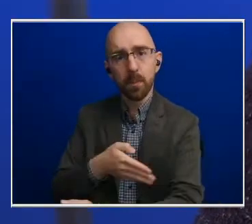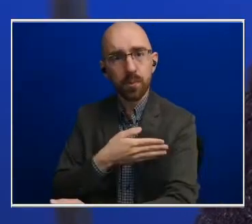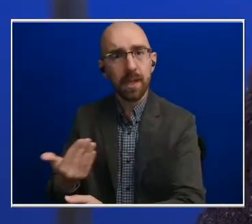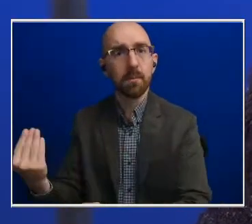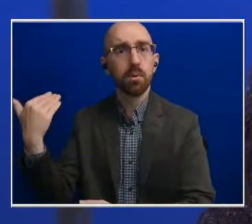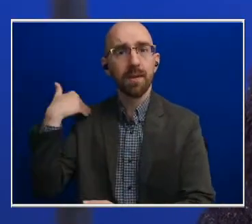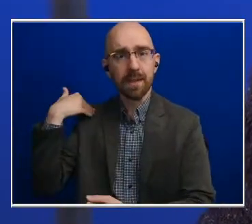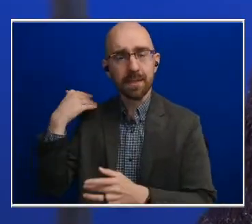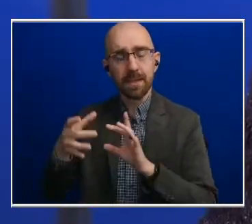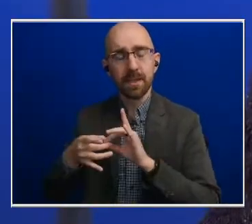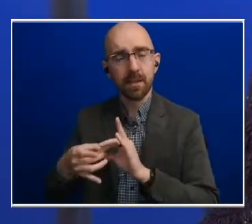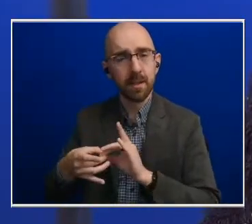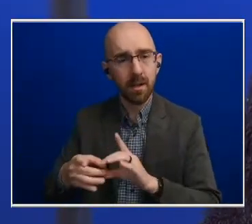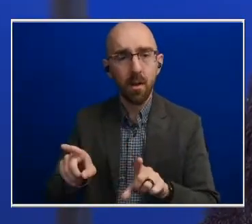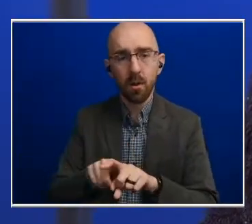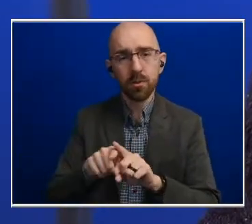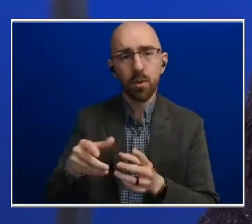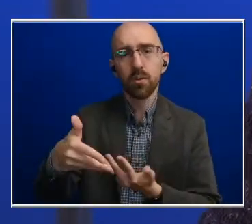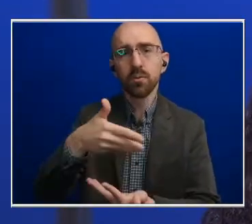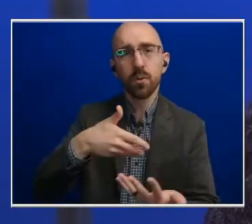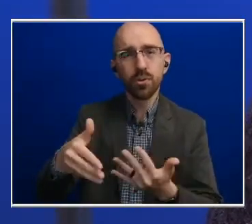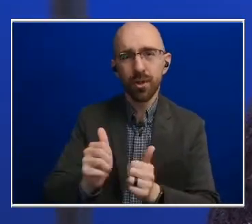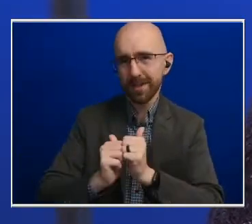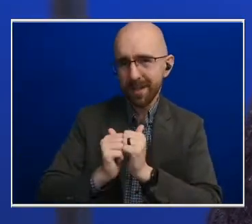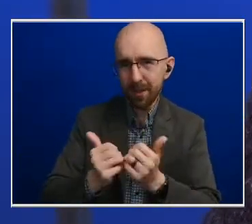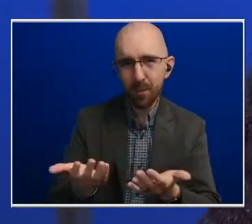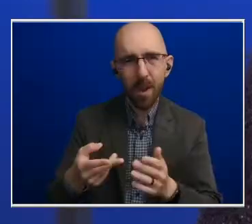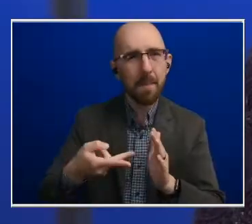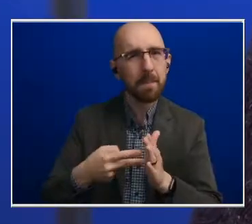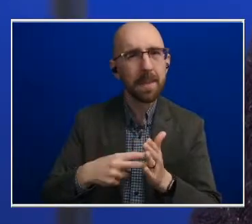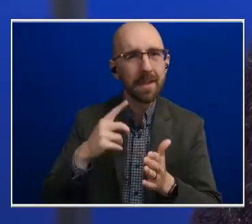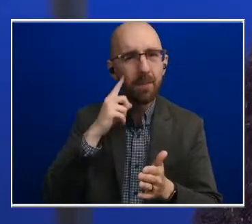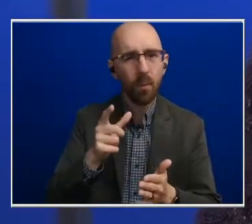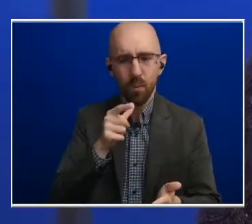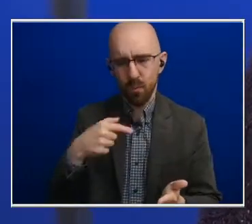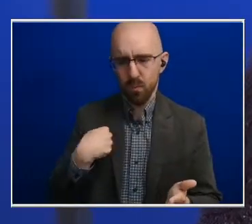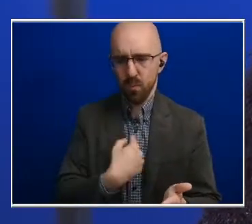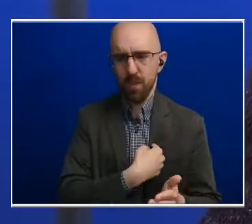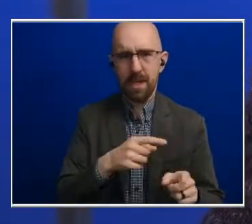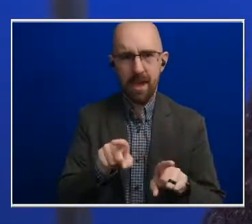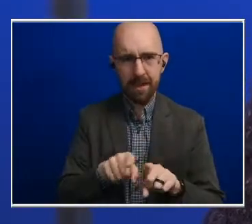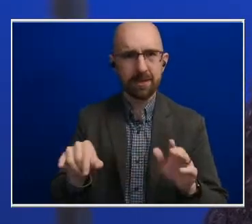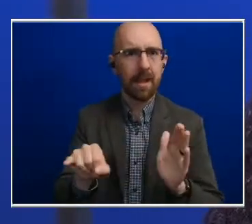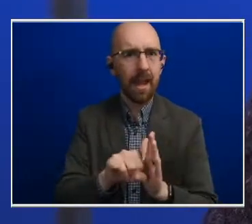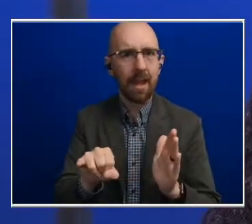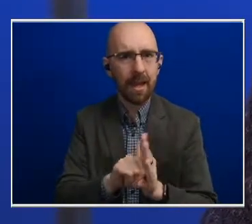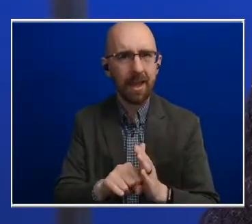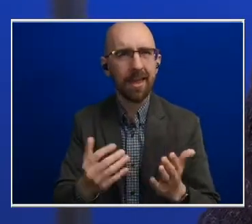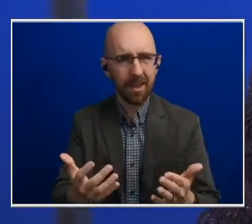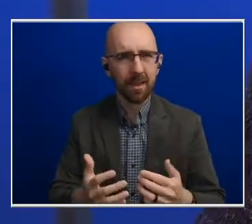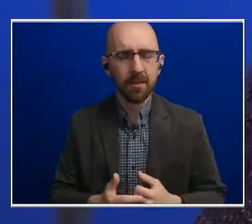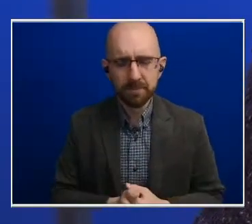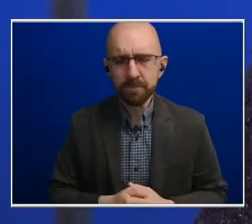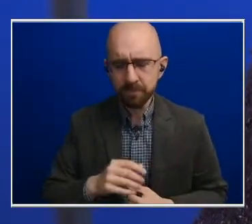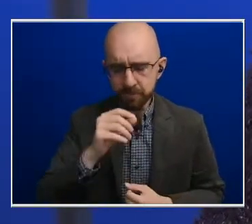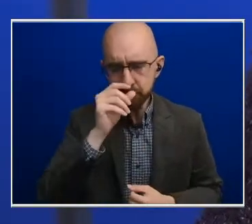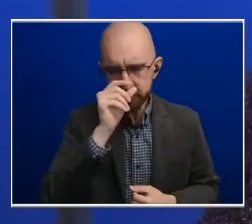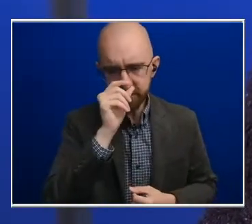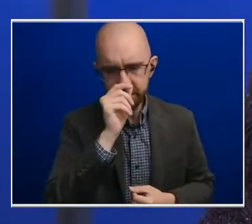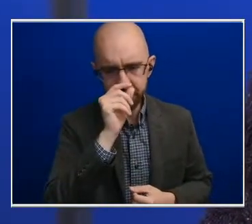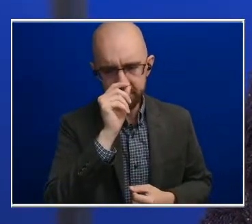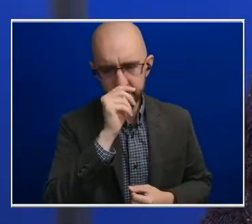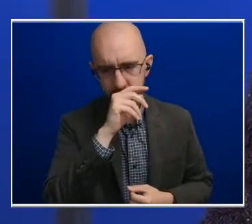social togetherness, what it means for who we are as our identity, and all